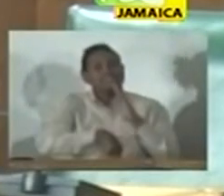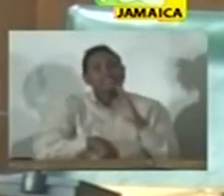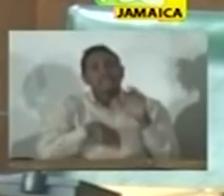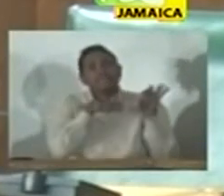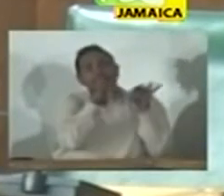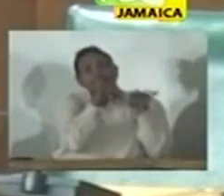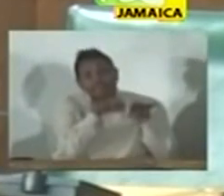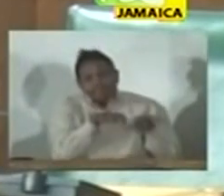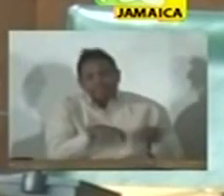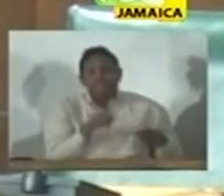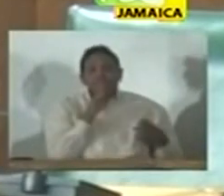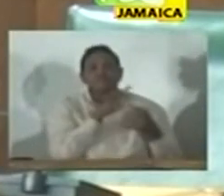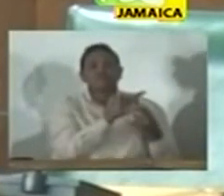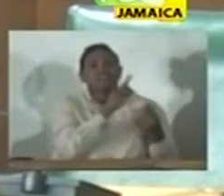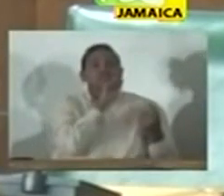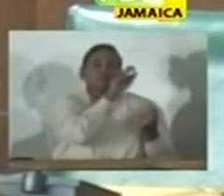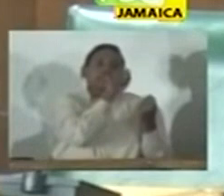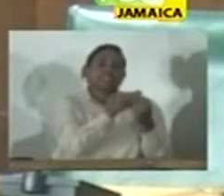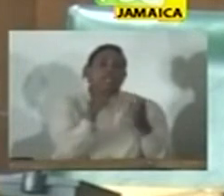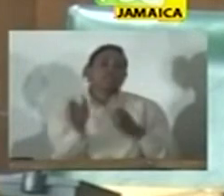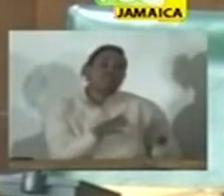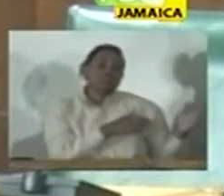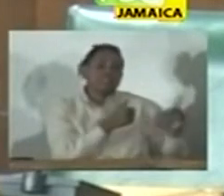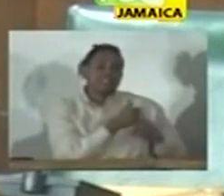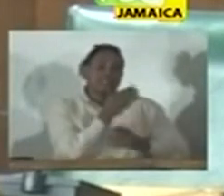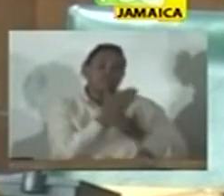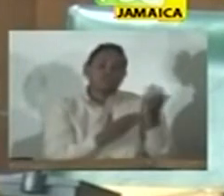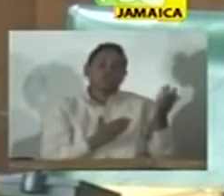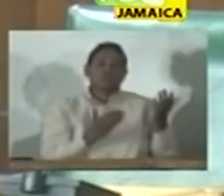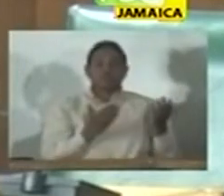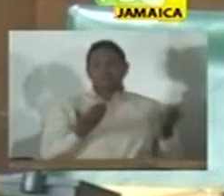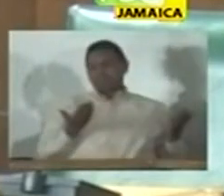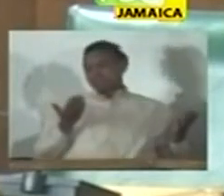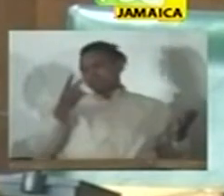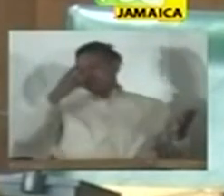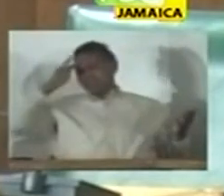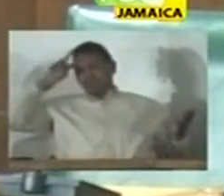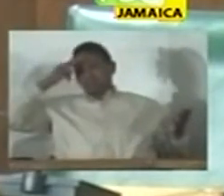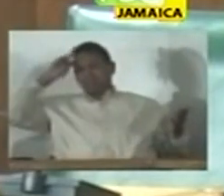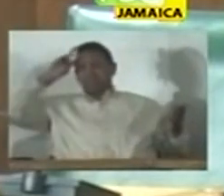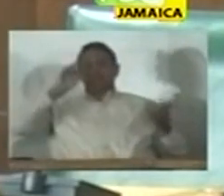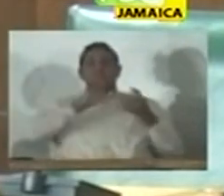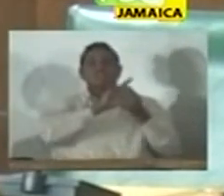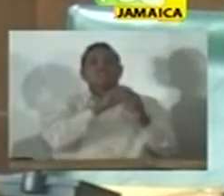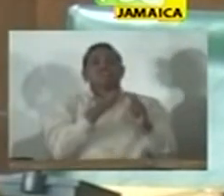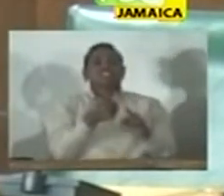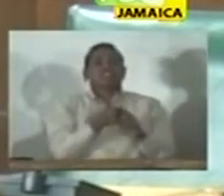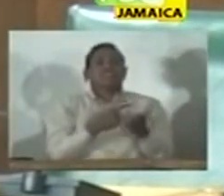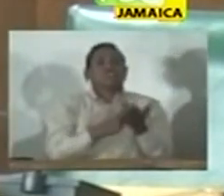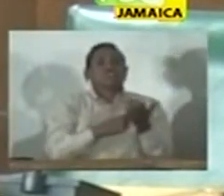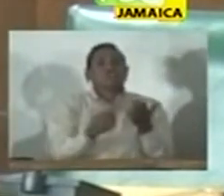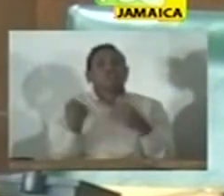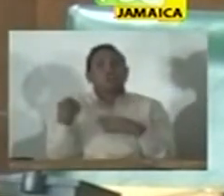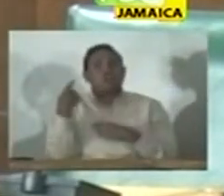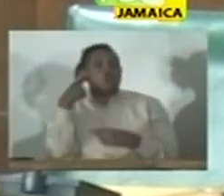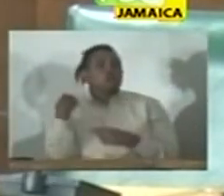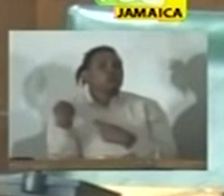of the exact arrangement, because there is some amount of misunderstanding based on the debate that I've heard so